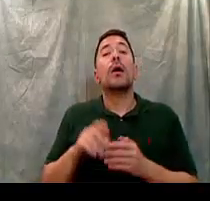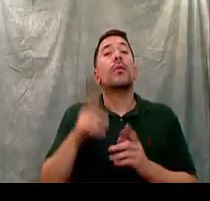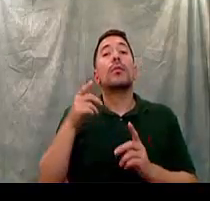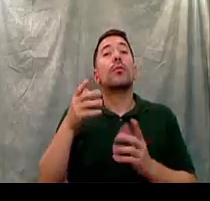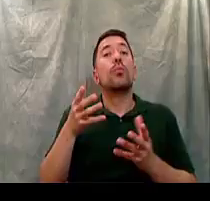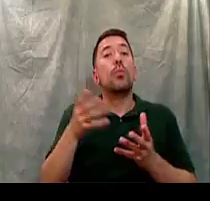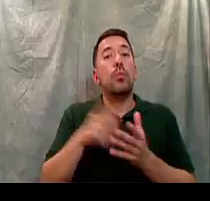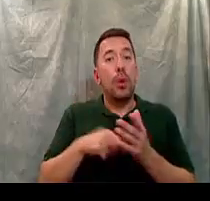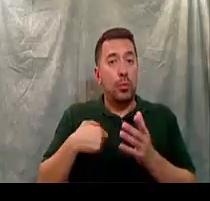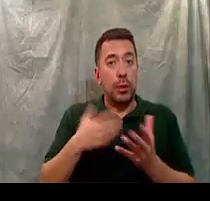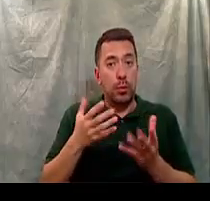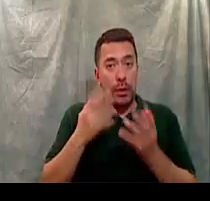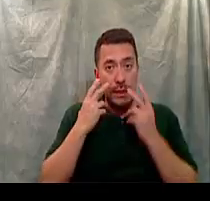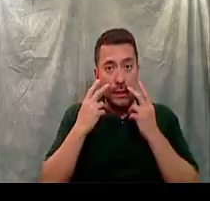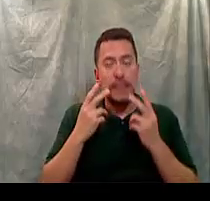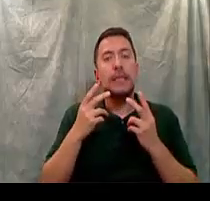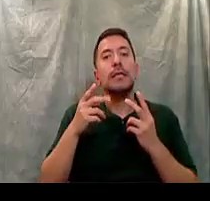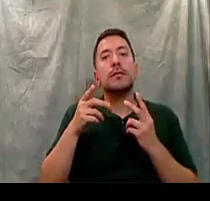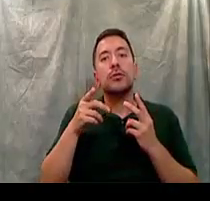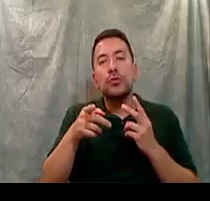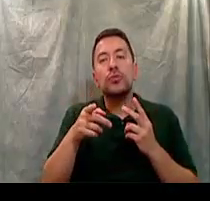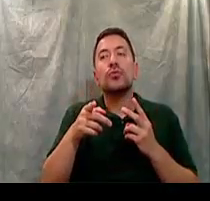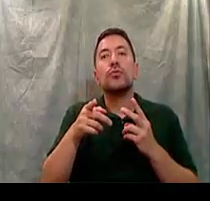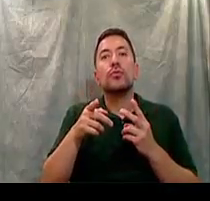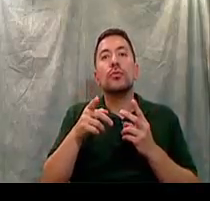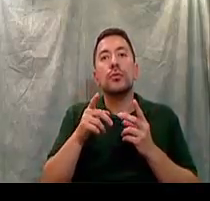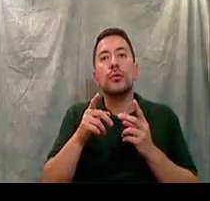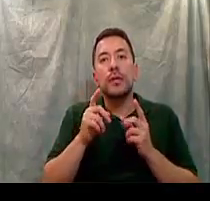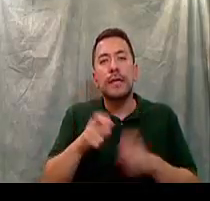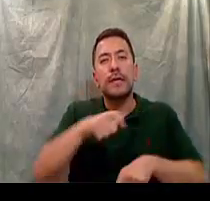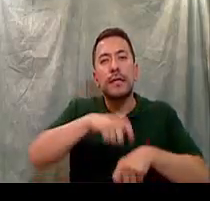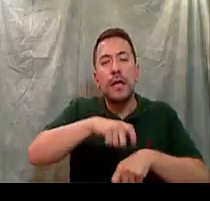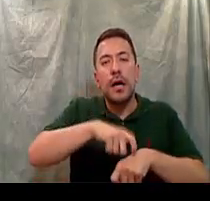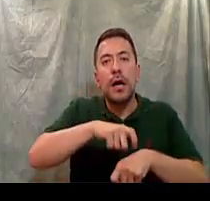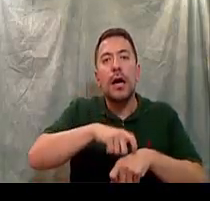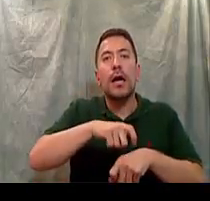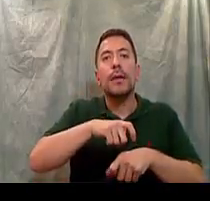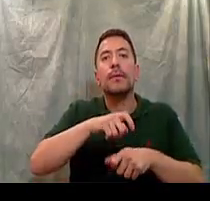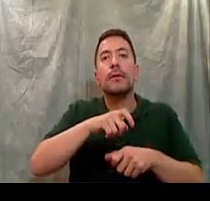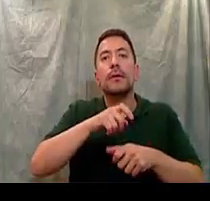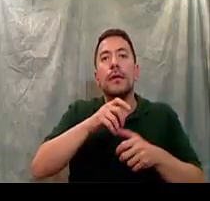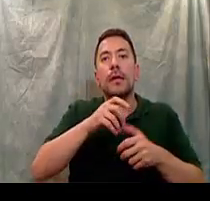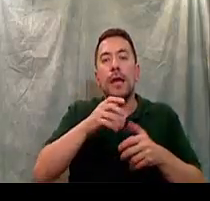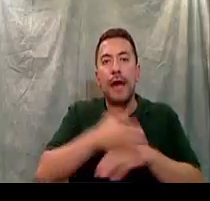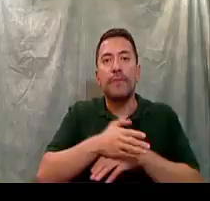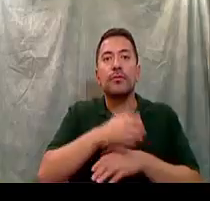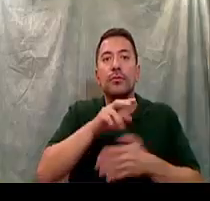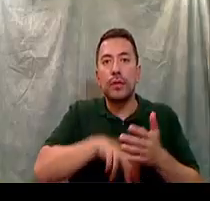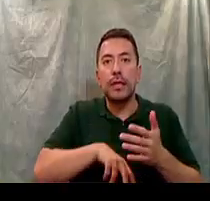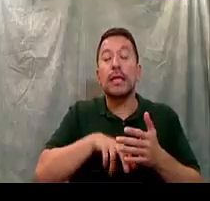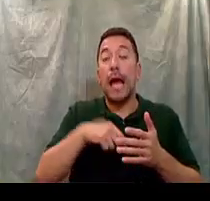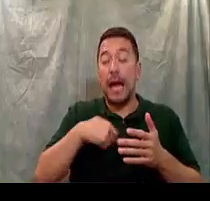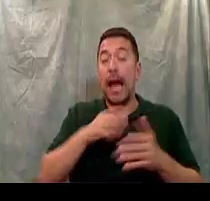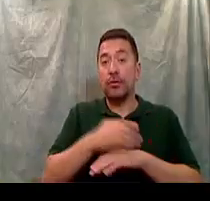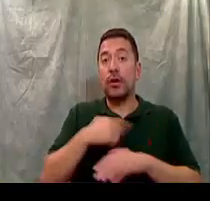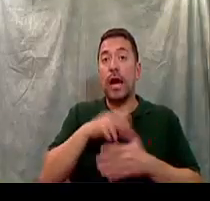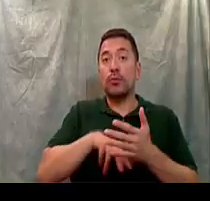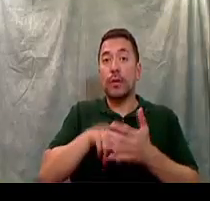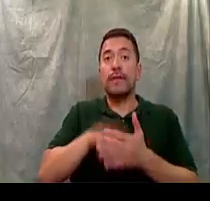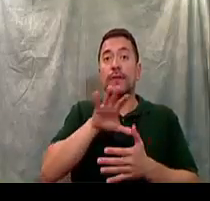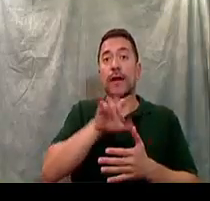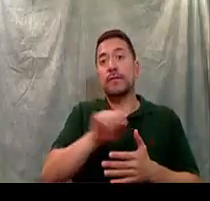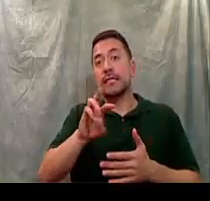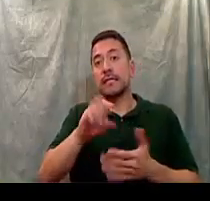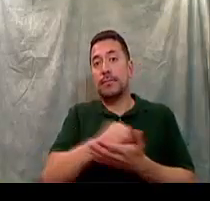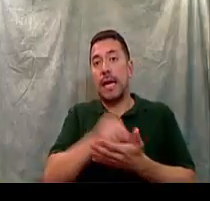to, definitely dedicate time to each of the articles. By the end of me reading these pages, 5 to 6 pages, I should have, knowledge on the